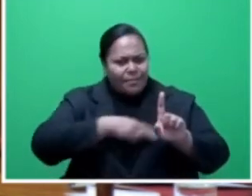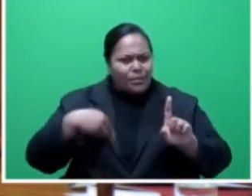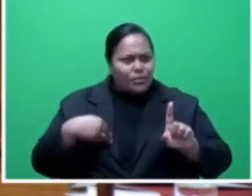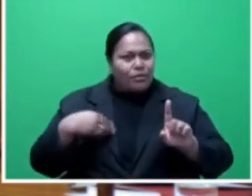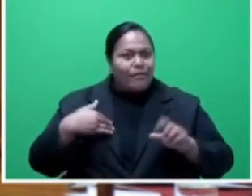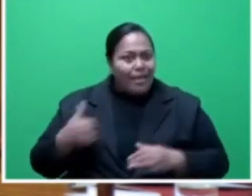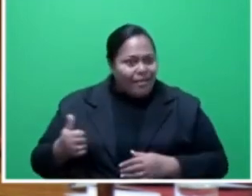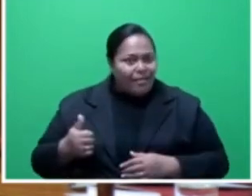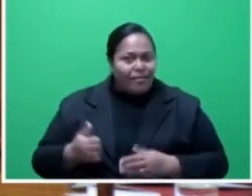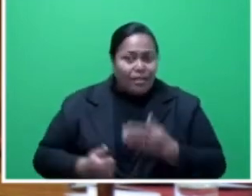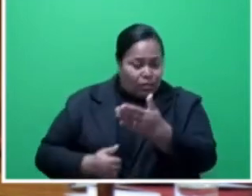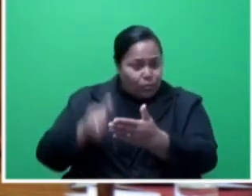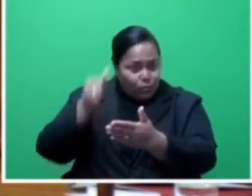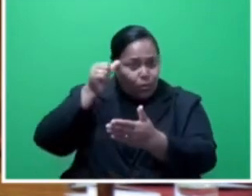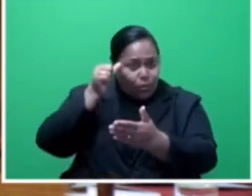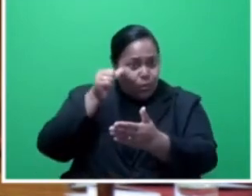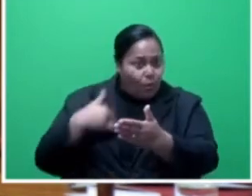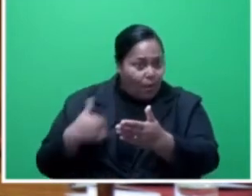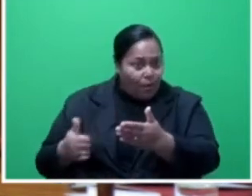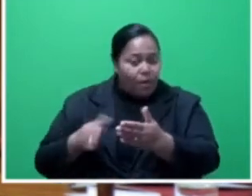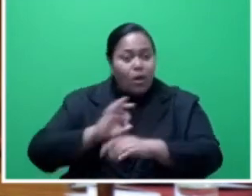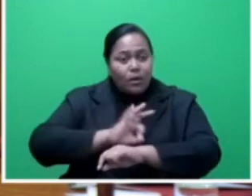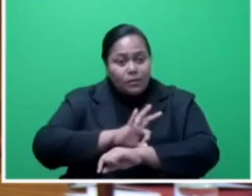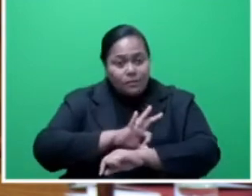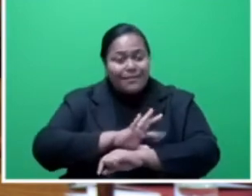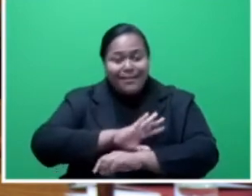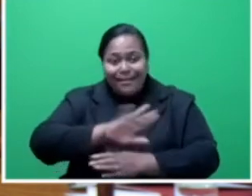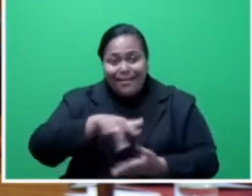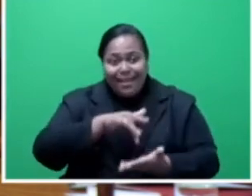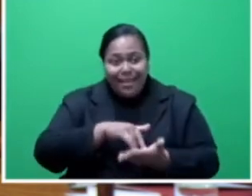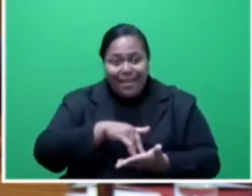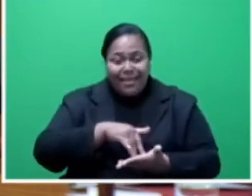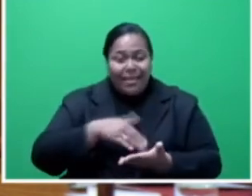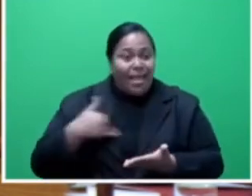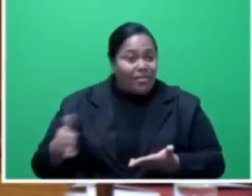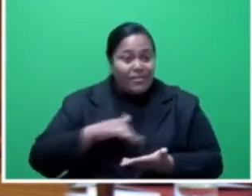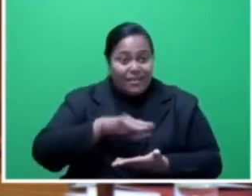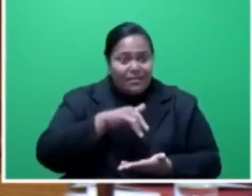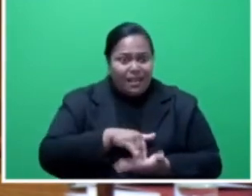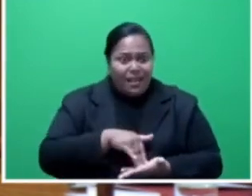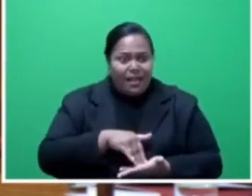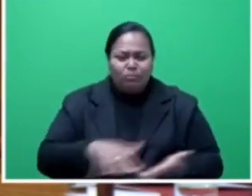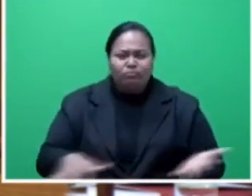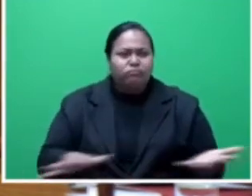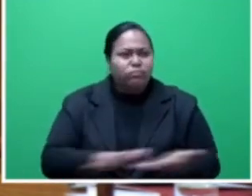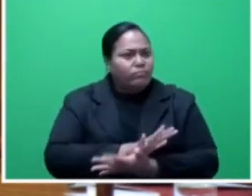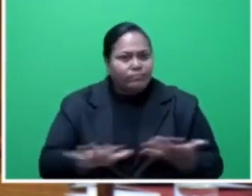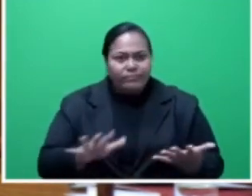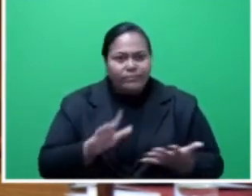He knows very well that our hospitals and health centers are in a mess.